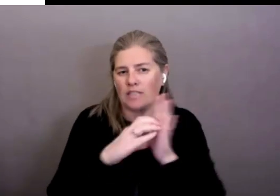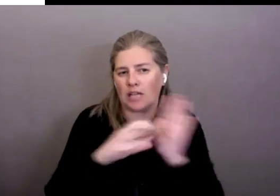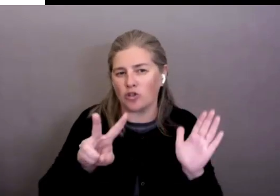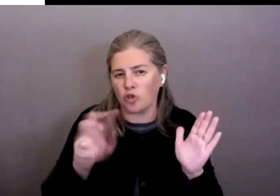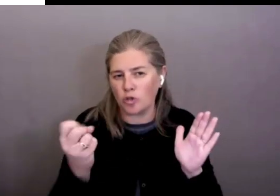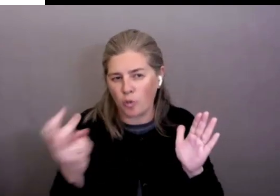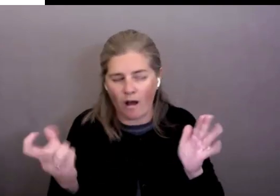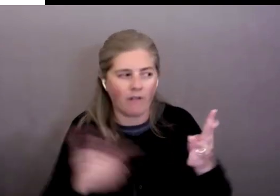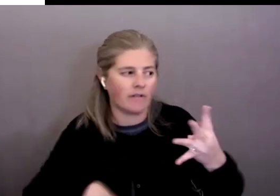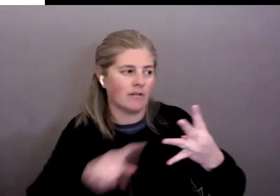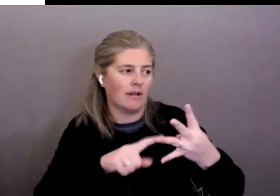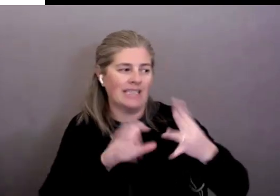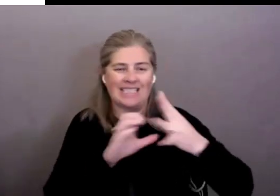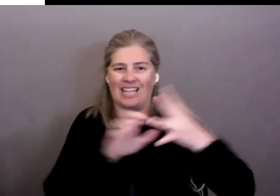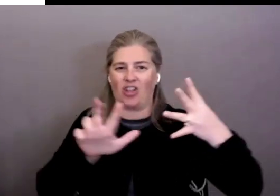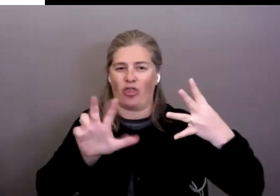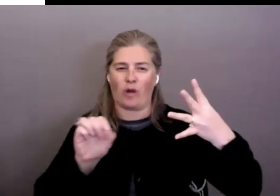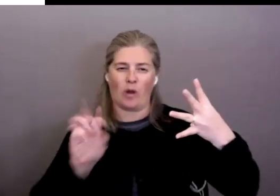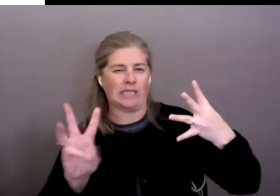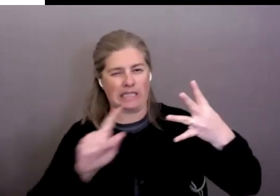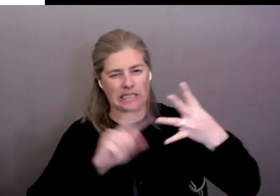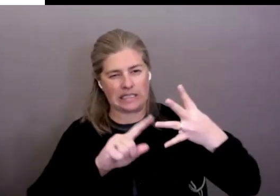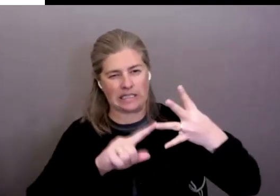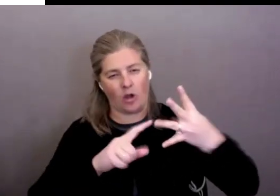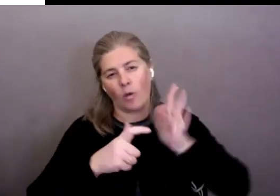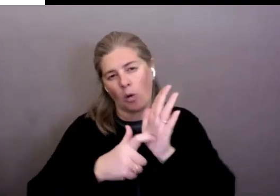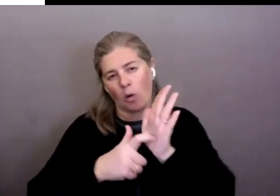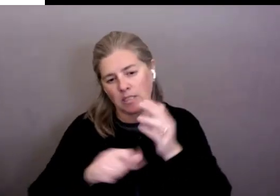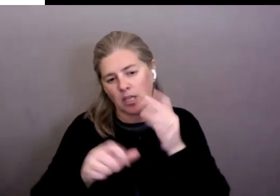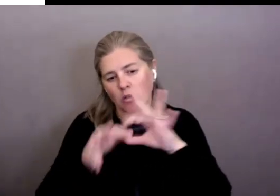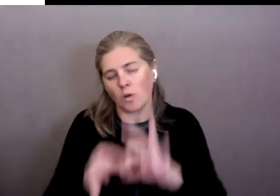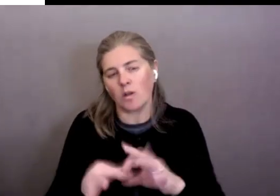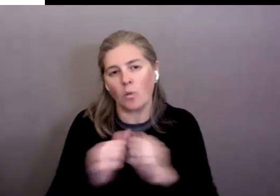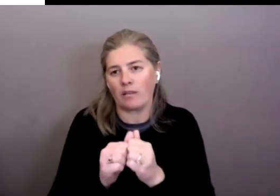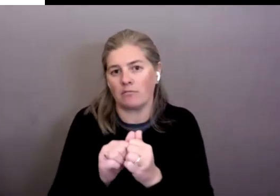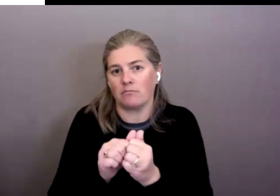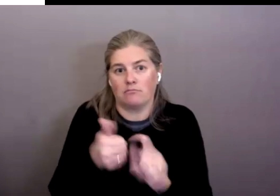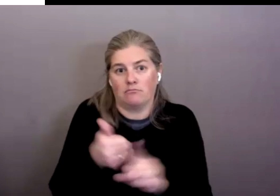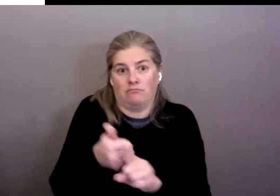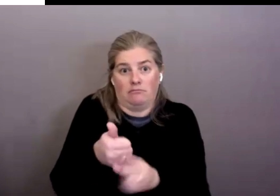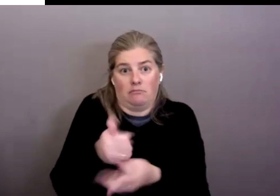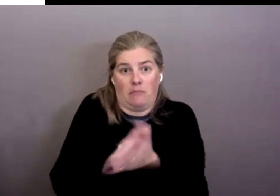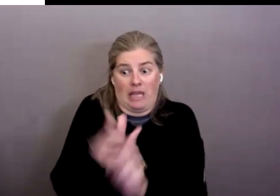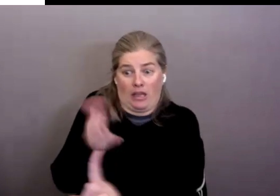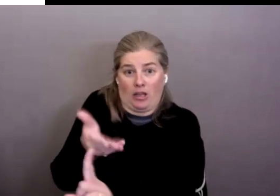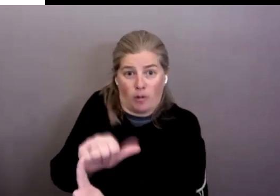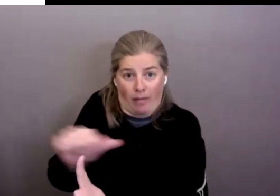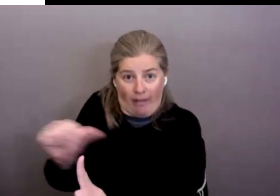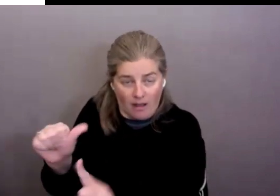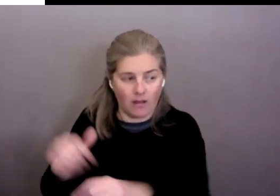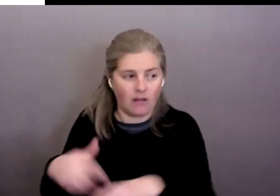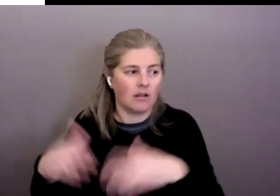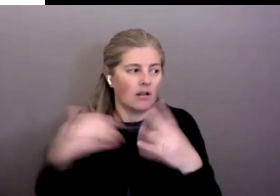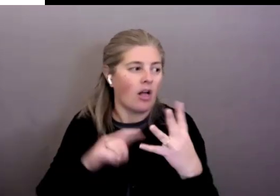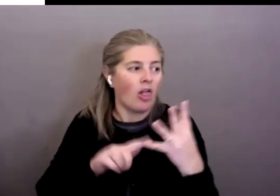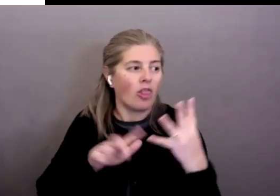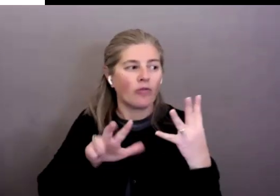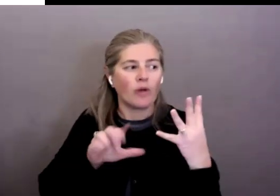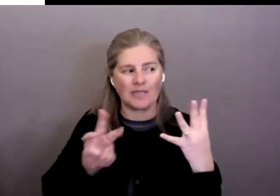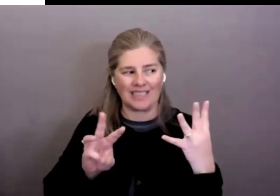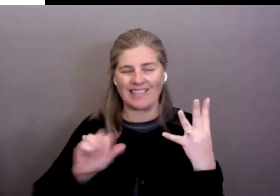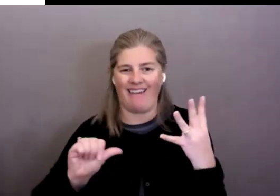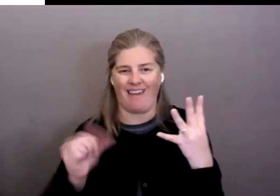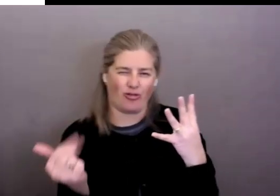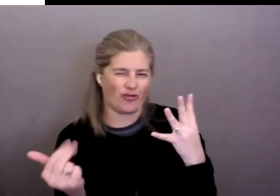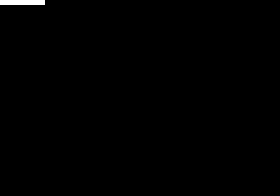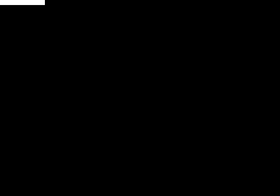Section 306, which is broadly the requirements associated with being a AAA. Specifically, 306A13 is